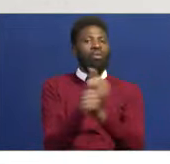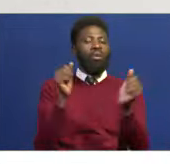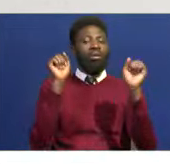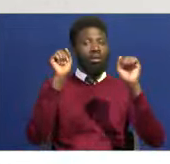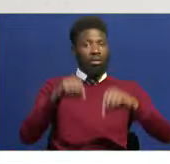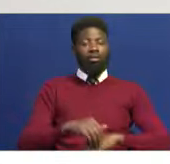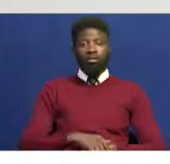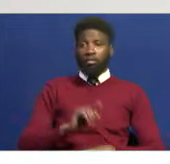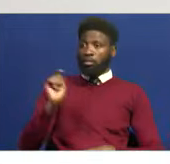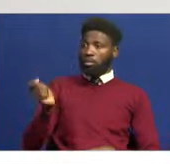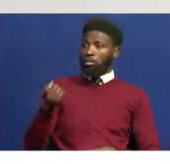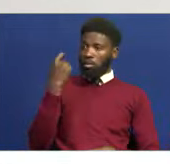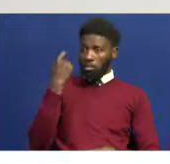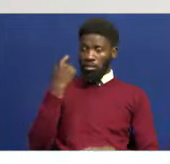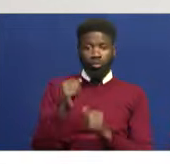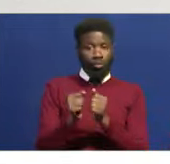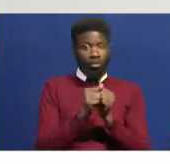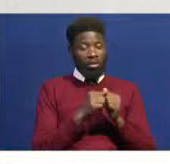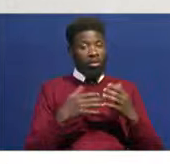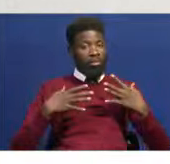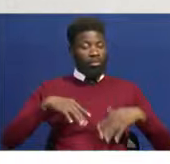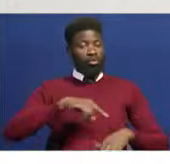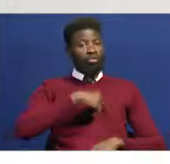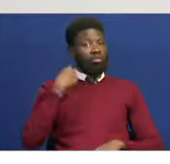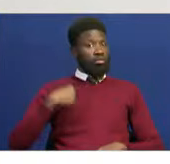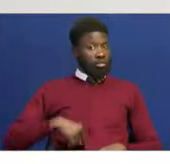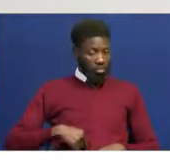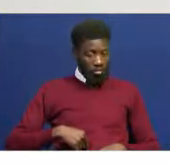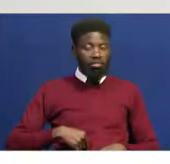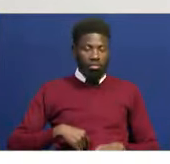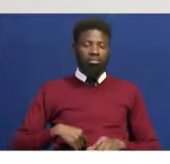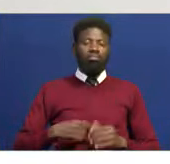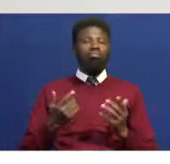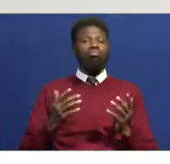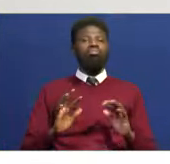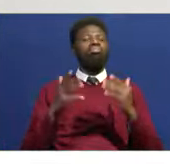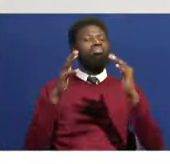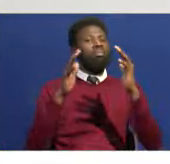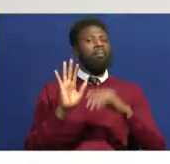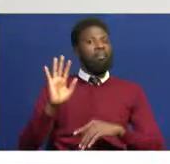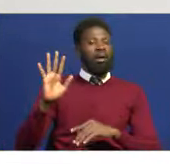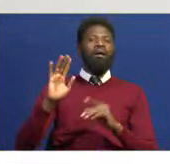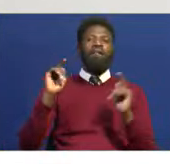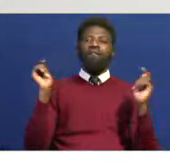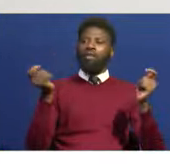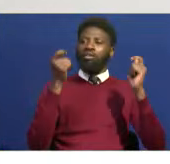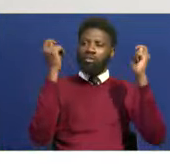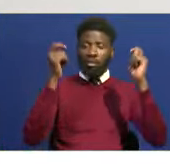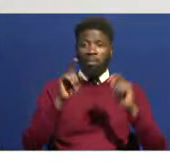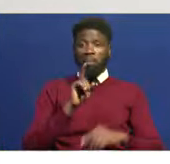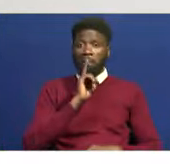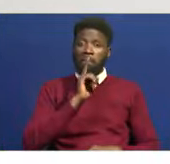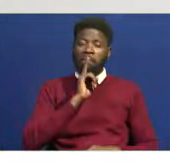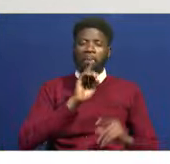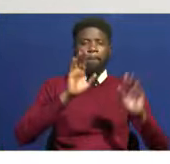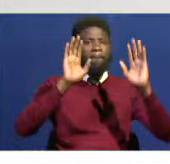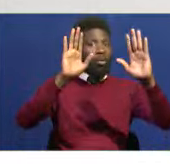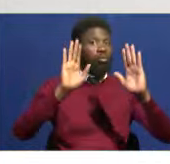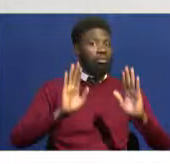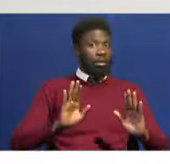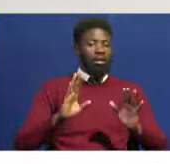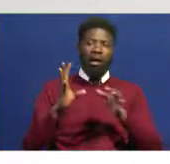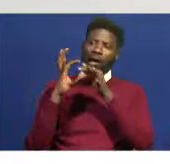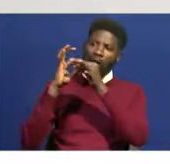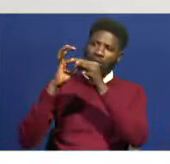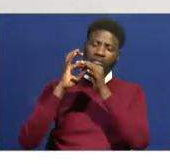joined Chinese living in Kenya to celebrate their Mid-Autumn Festival, they reiterated the importance of participating in such